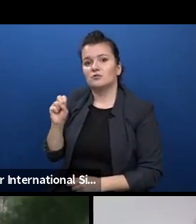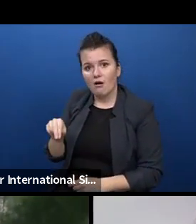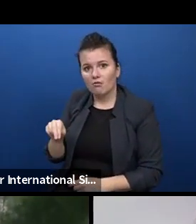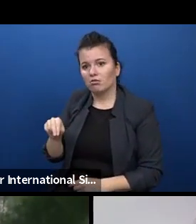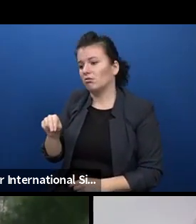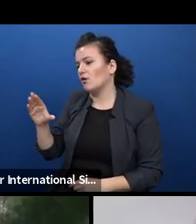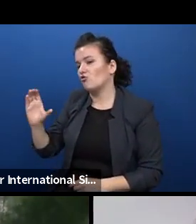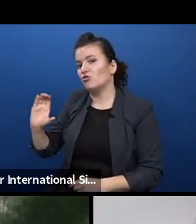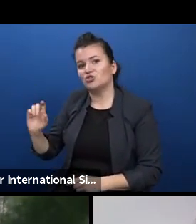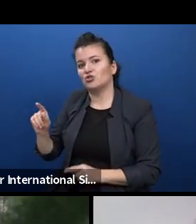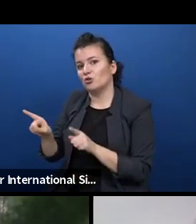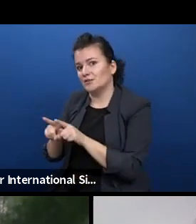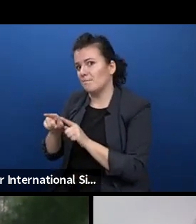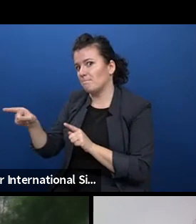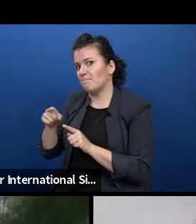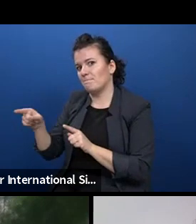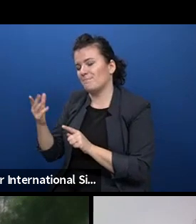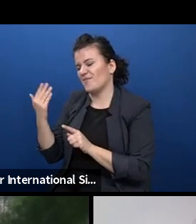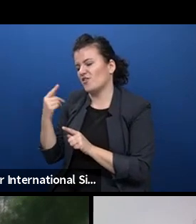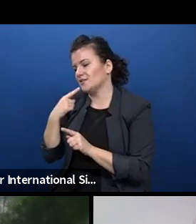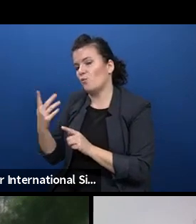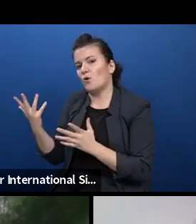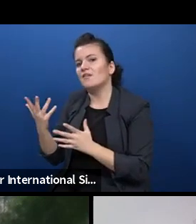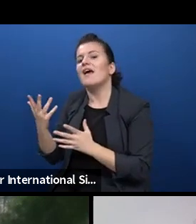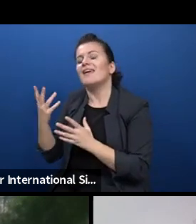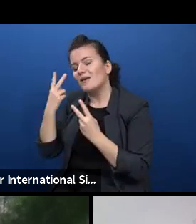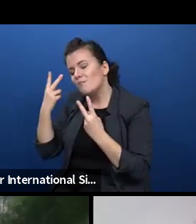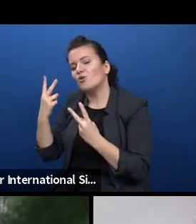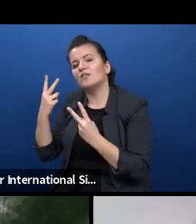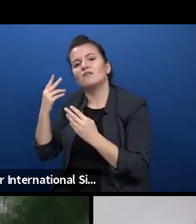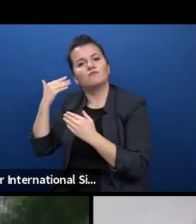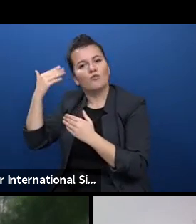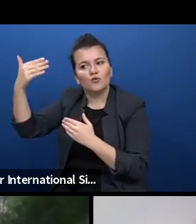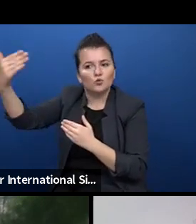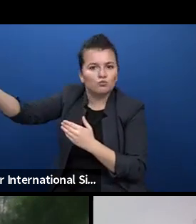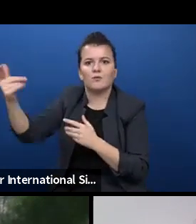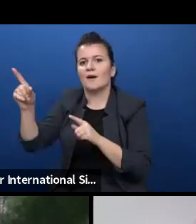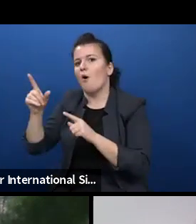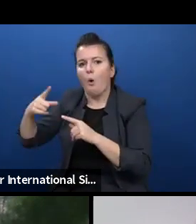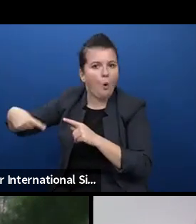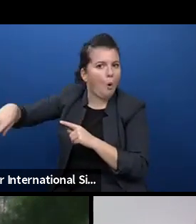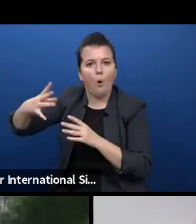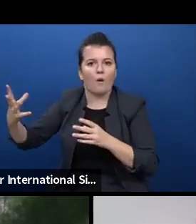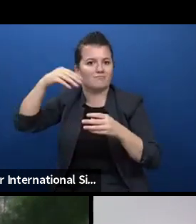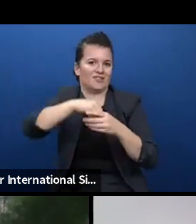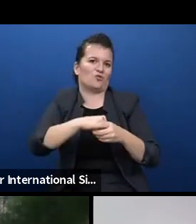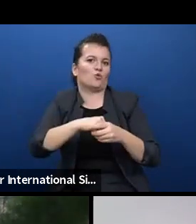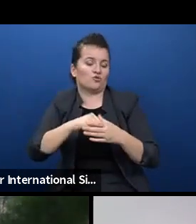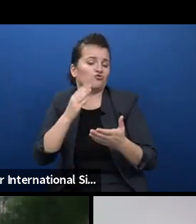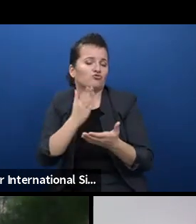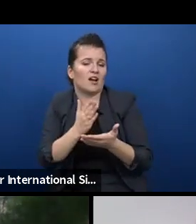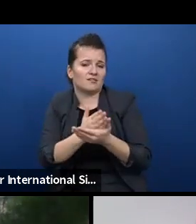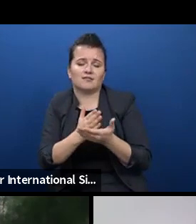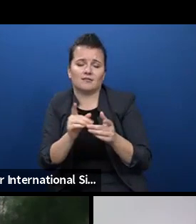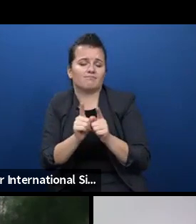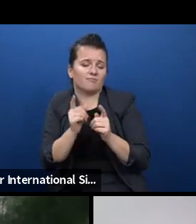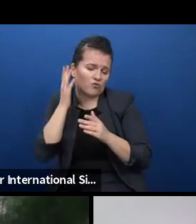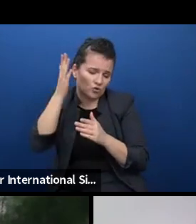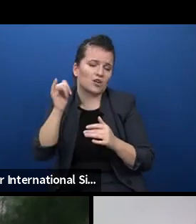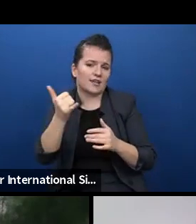of the venues as well. That's for sure. Okay, thank you. Well, Alison, you